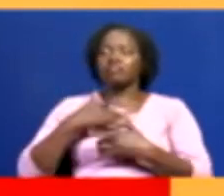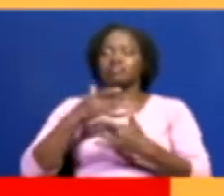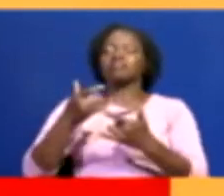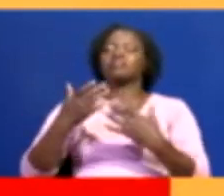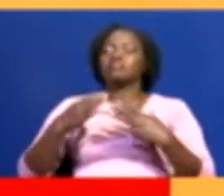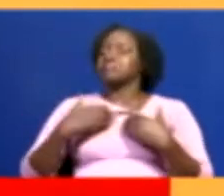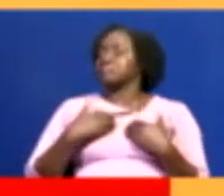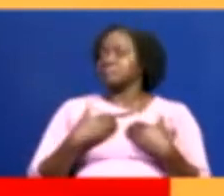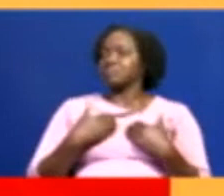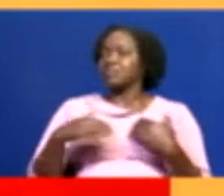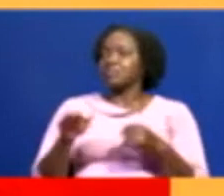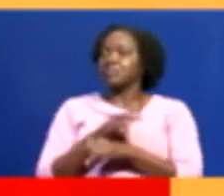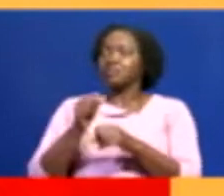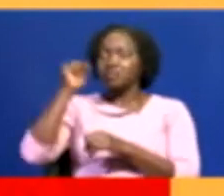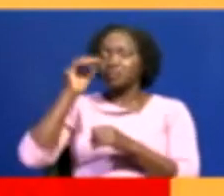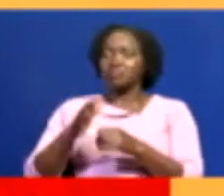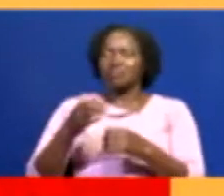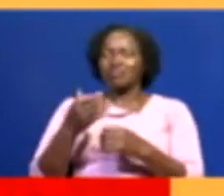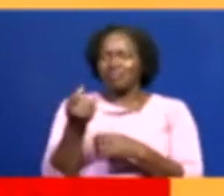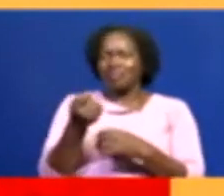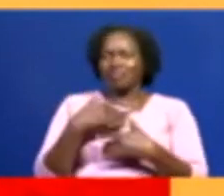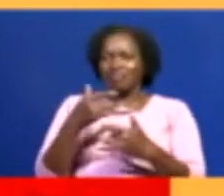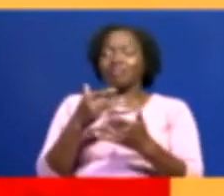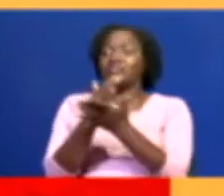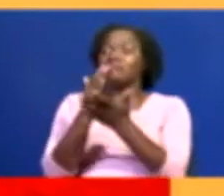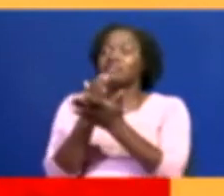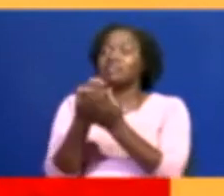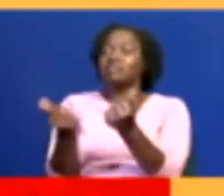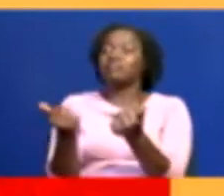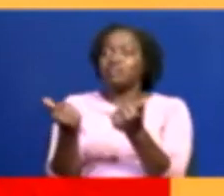of the people. Most of the politicians have very little interest with the reality of the